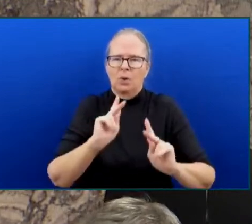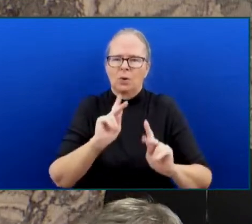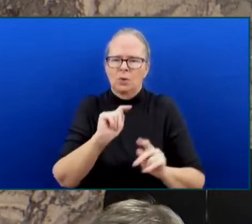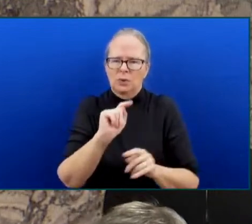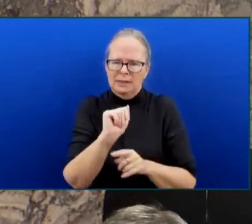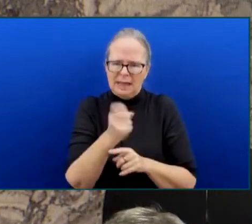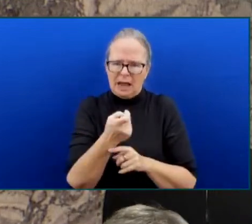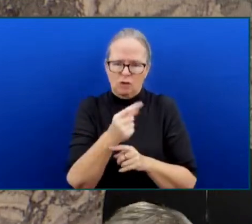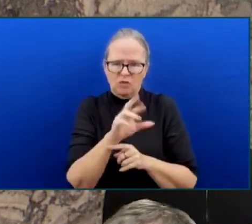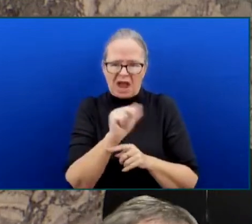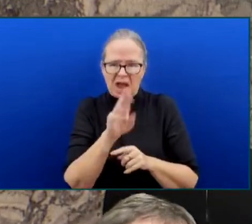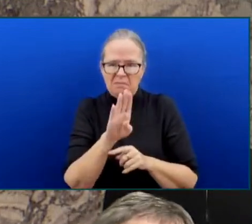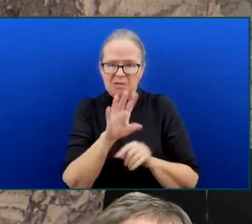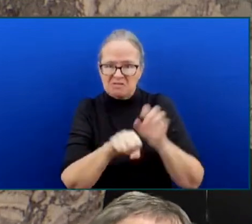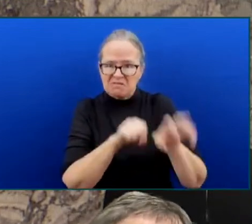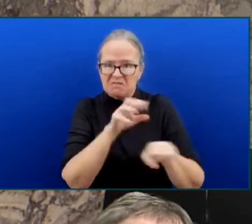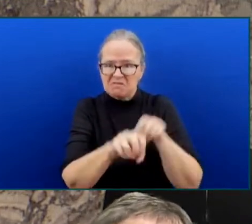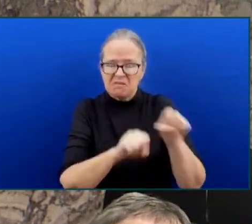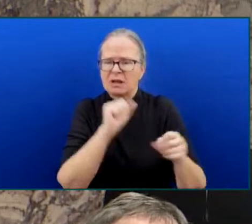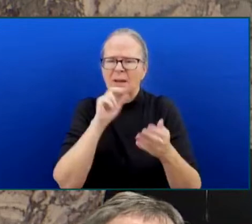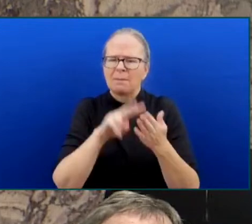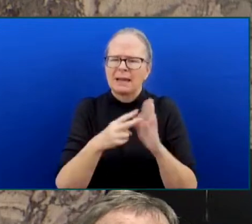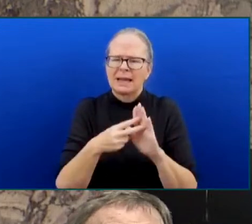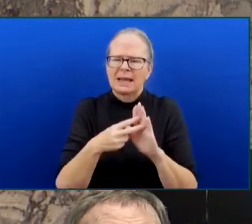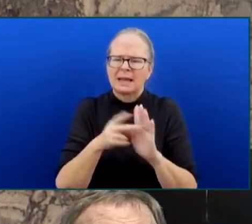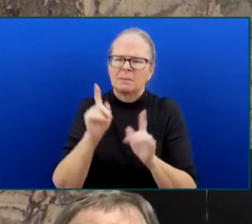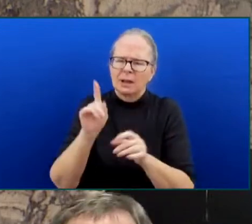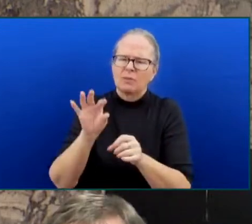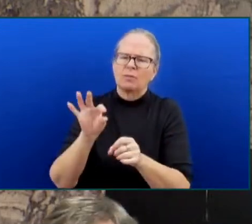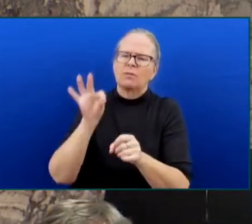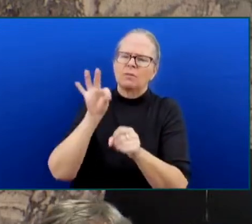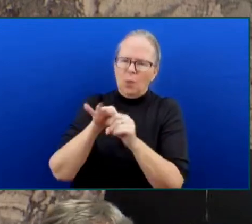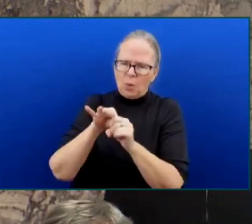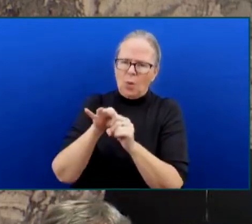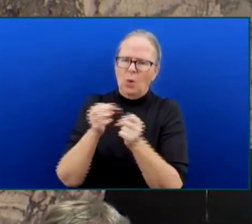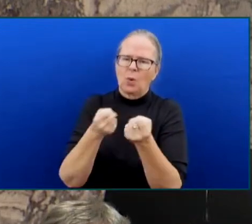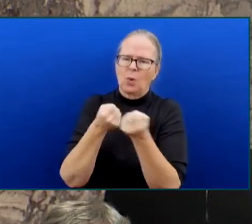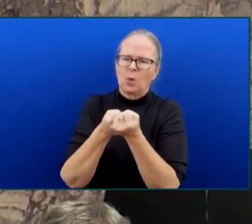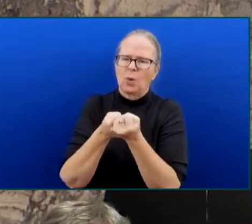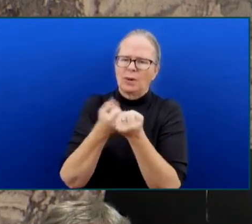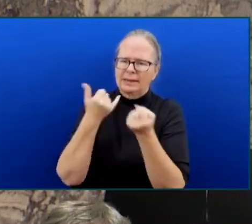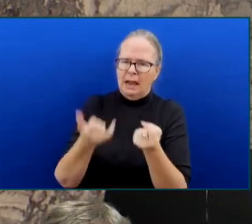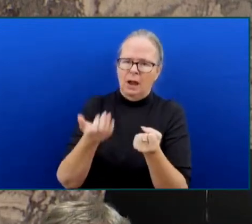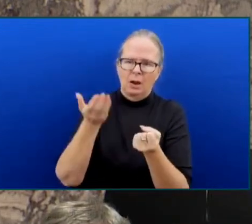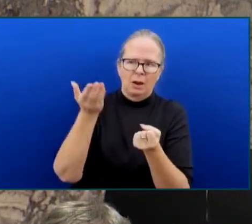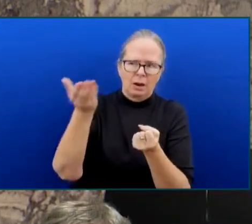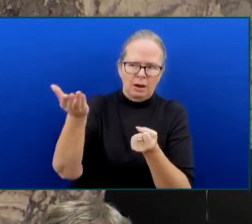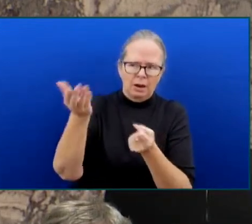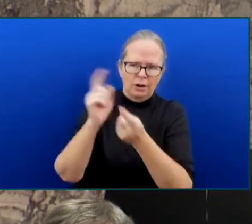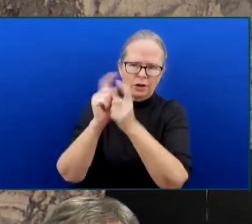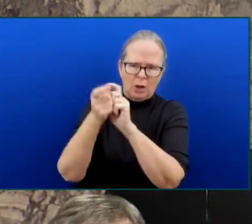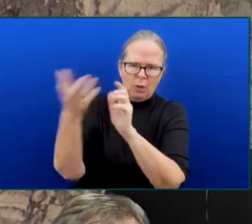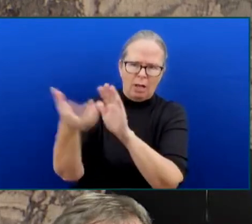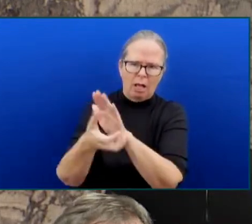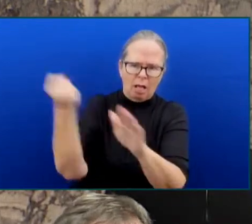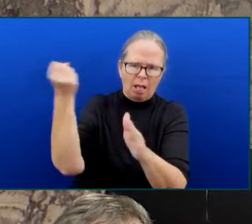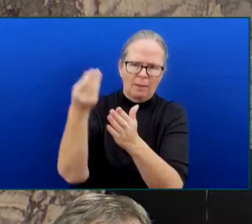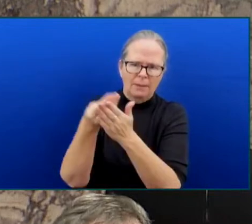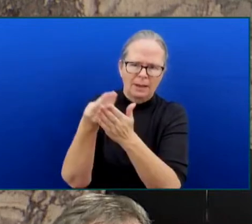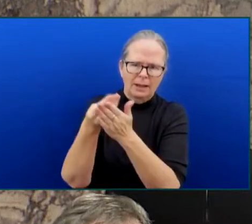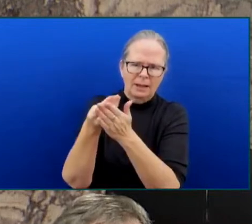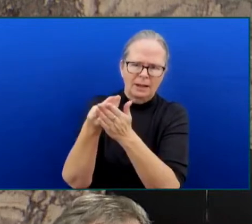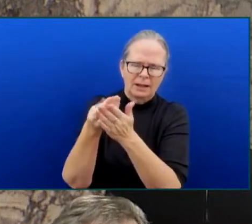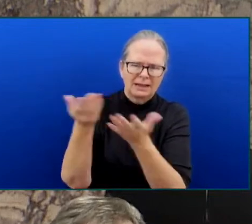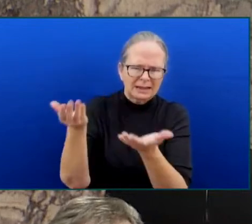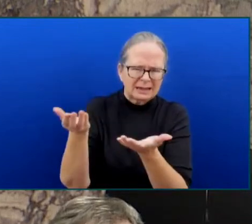And in 2008 to 2017, it produced results. Emissions went down in BC. Emissions are going up under the